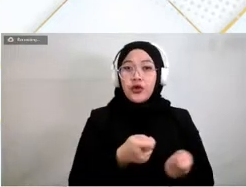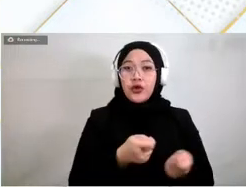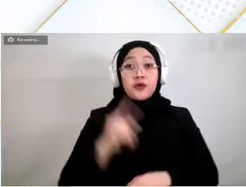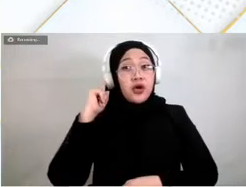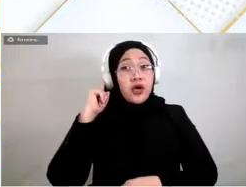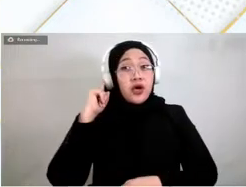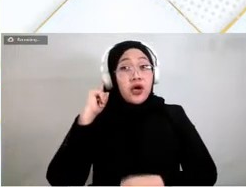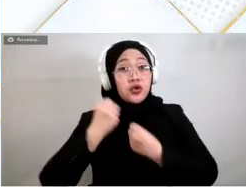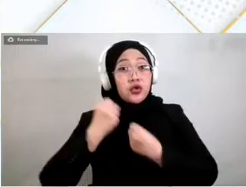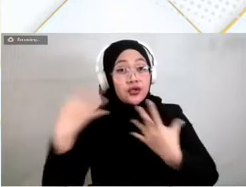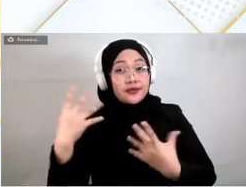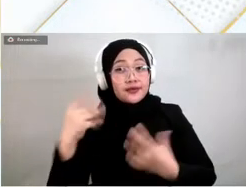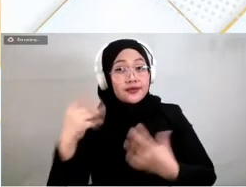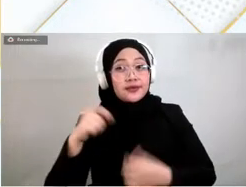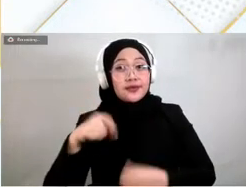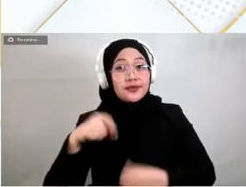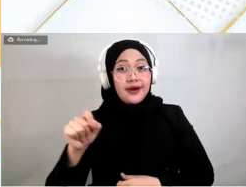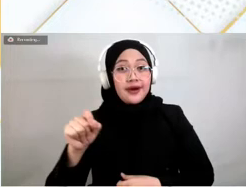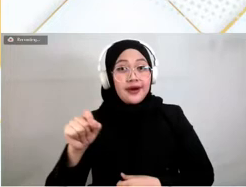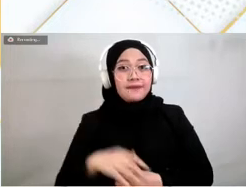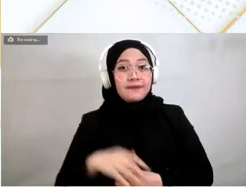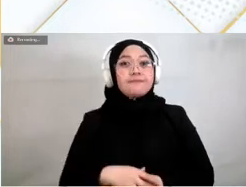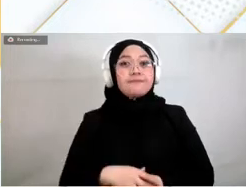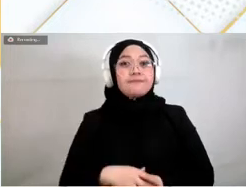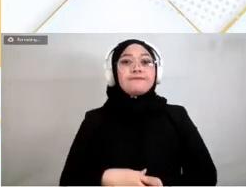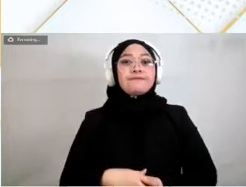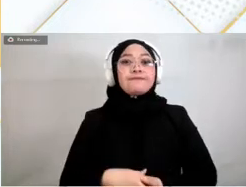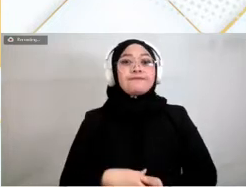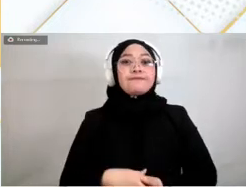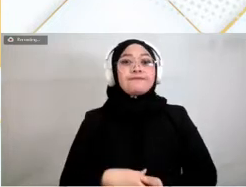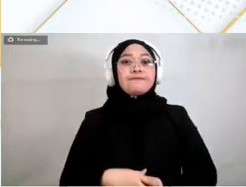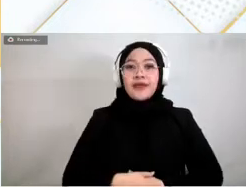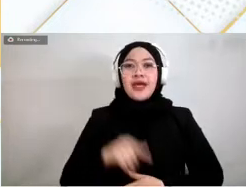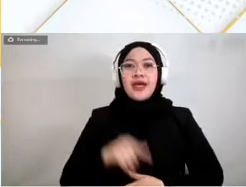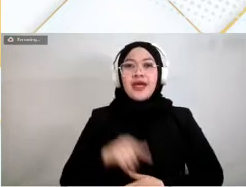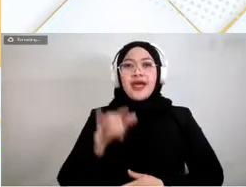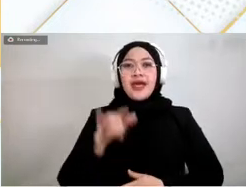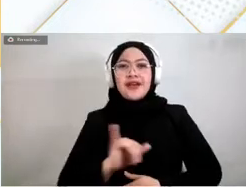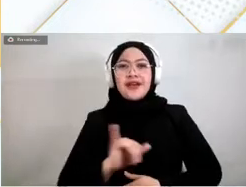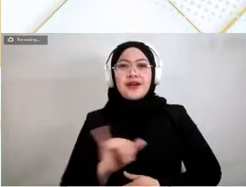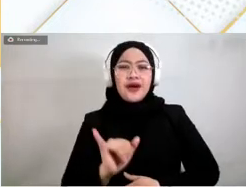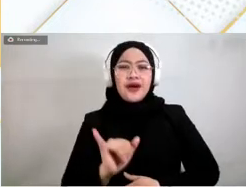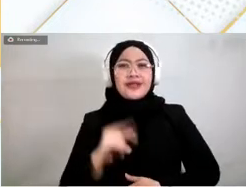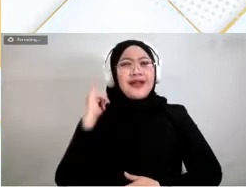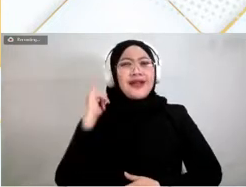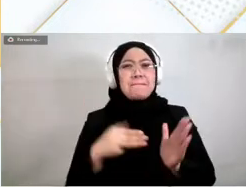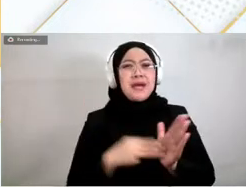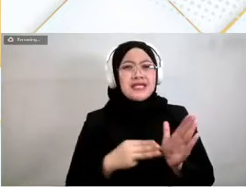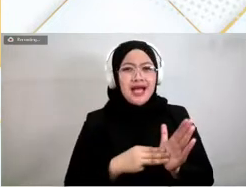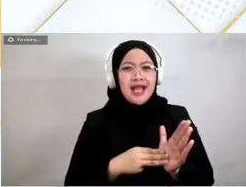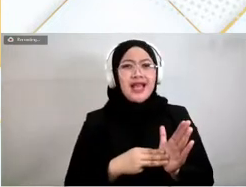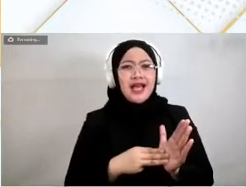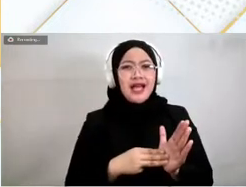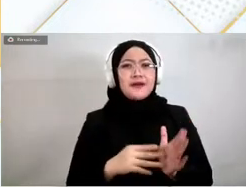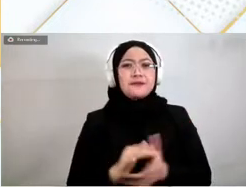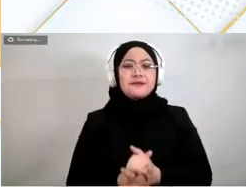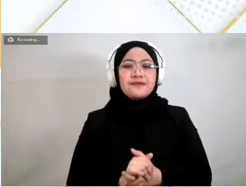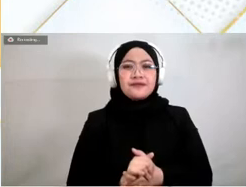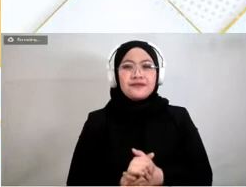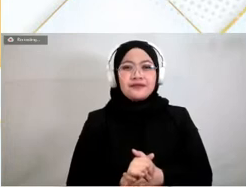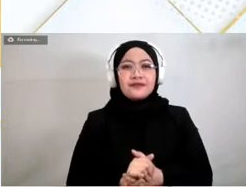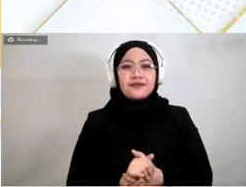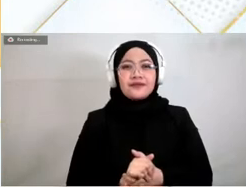well. I'm having issues also on my side, and my apologies in advance if there's